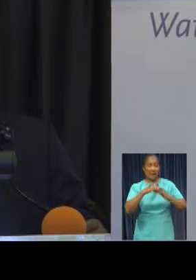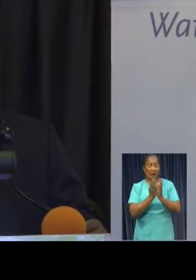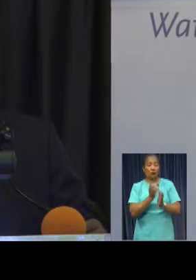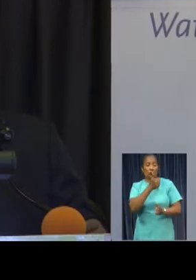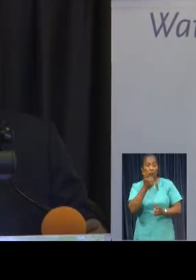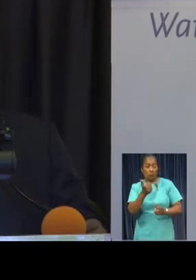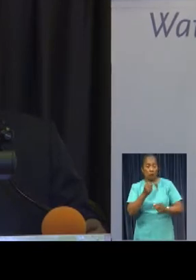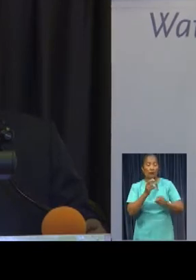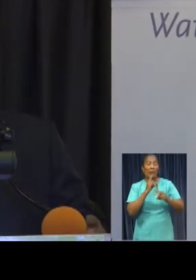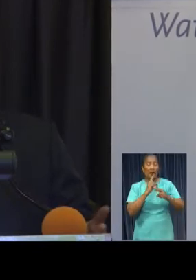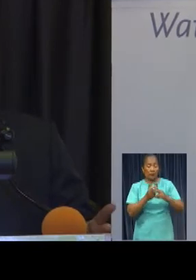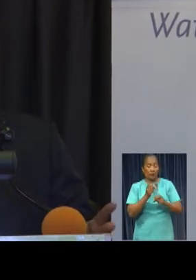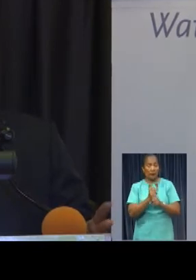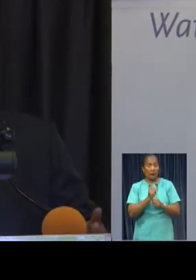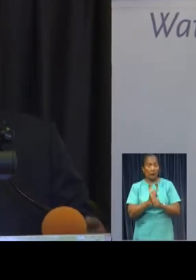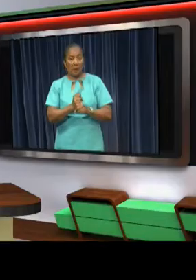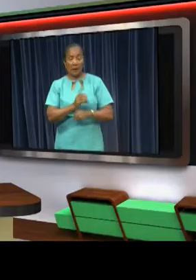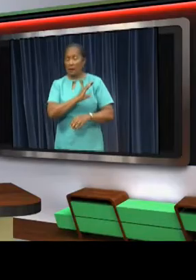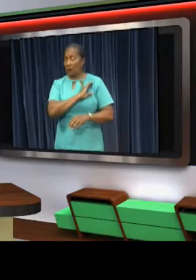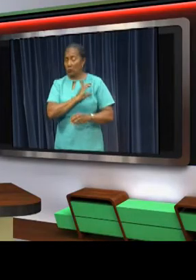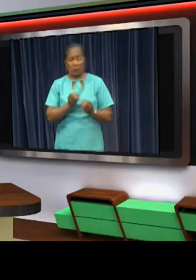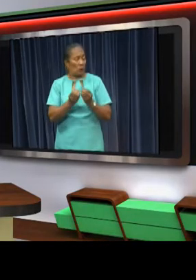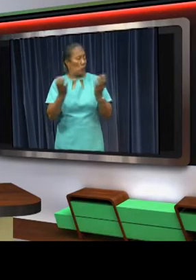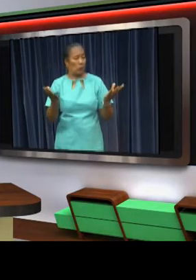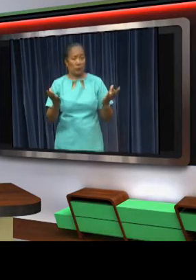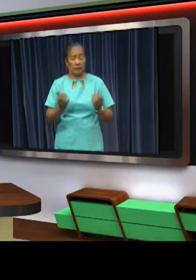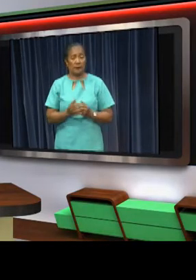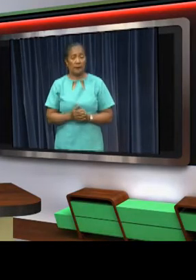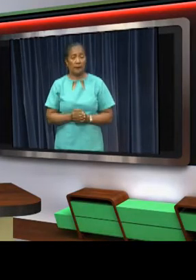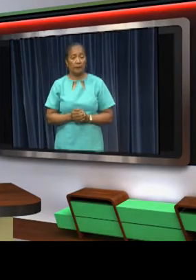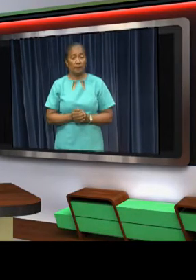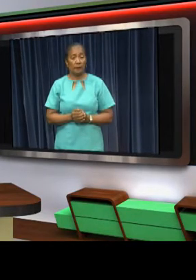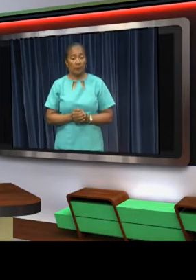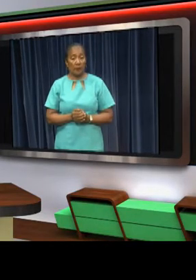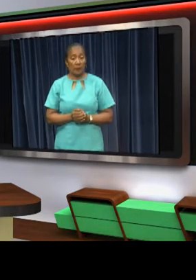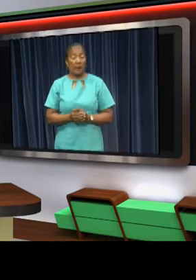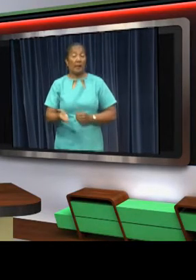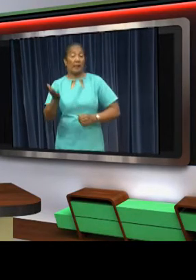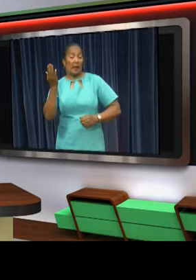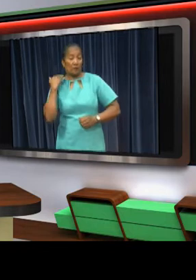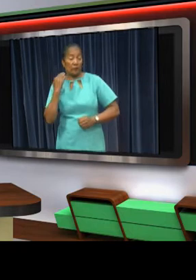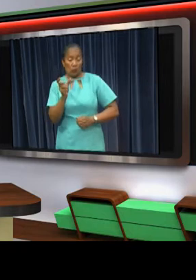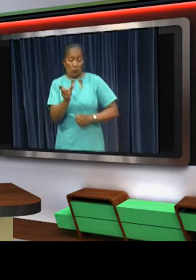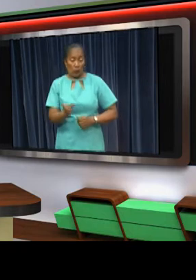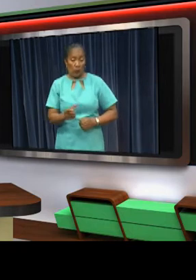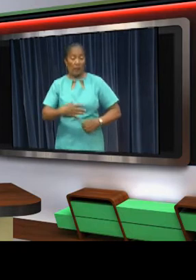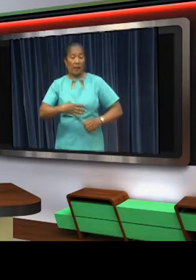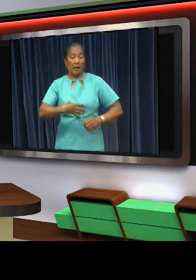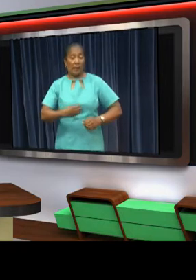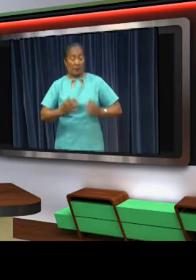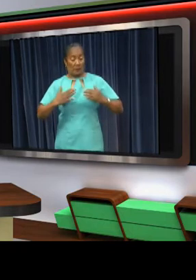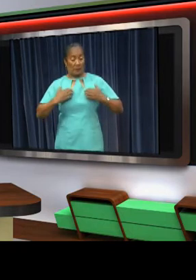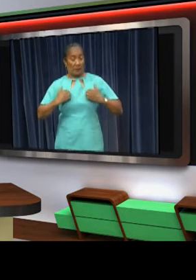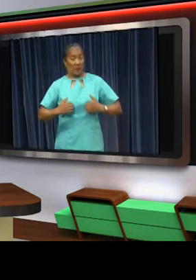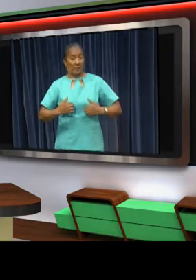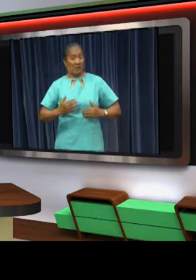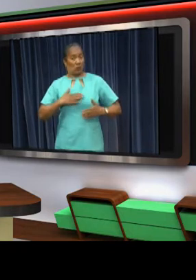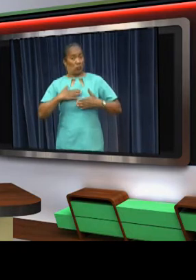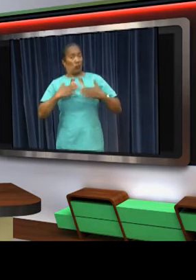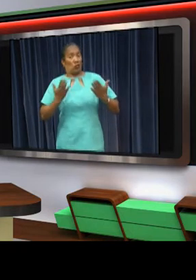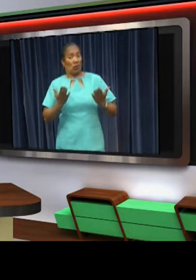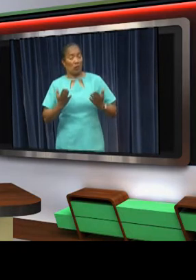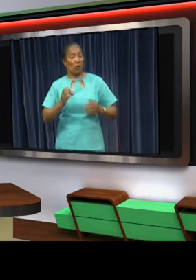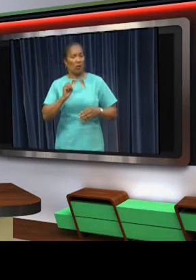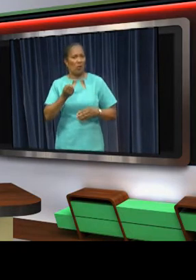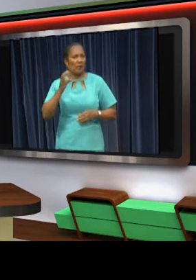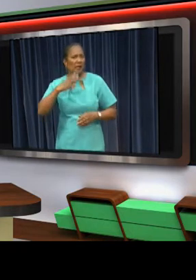entrepreneurs. According to the minister, issues will be discussed properly. In the past week, society was